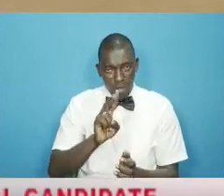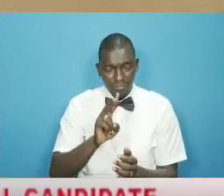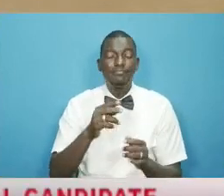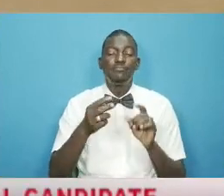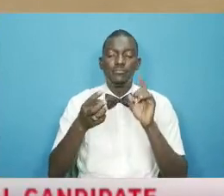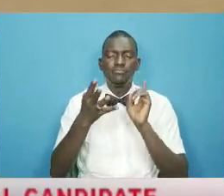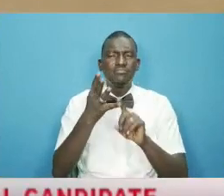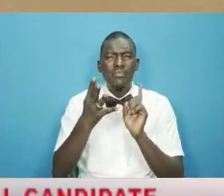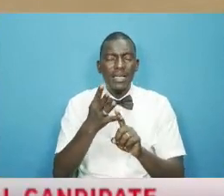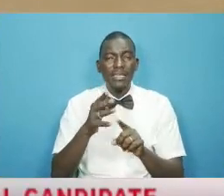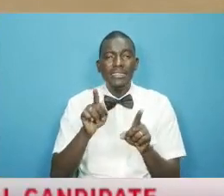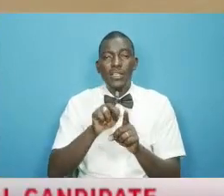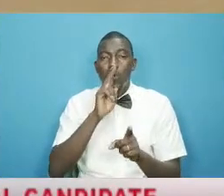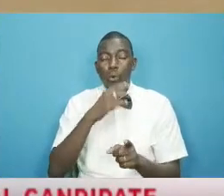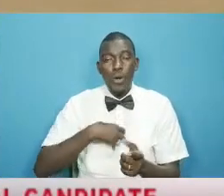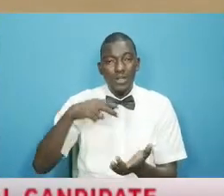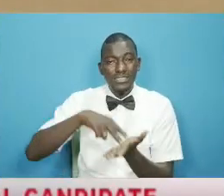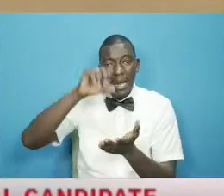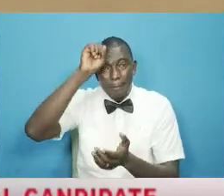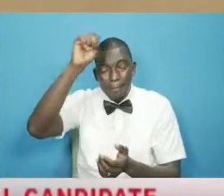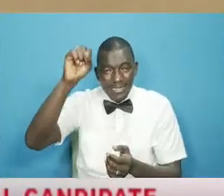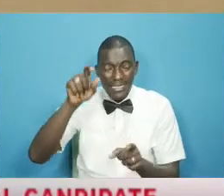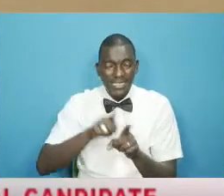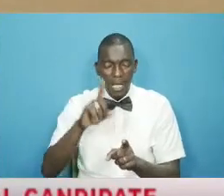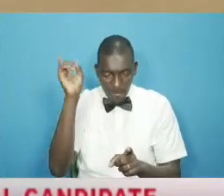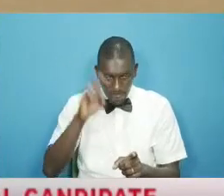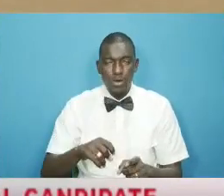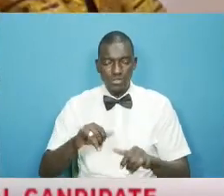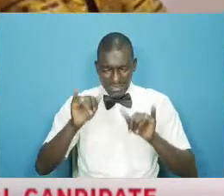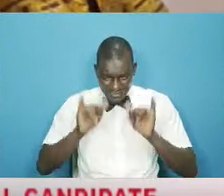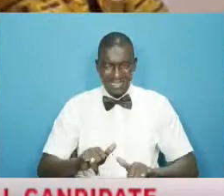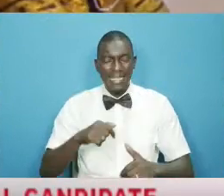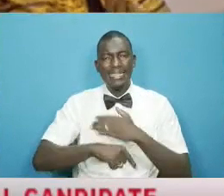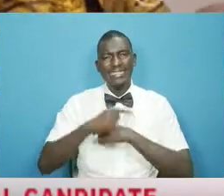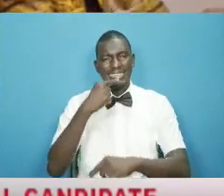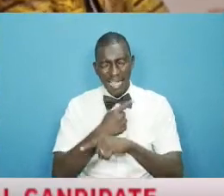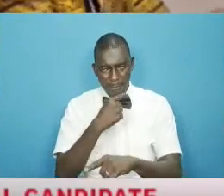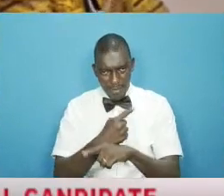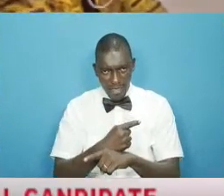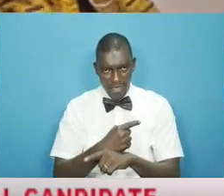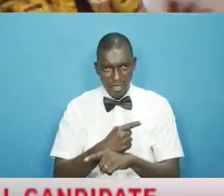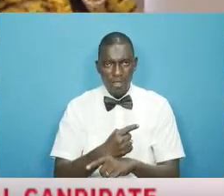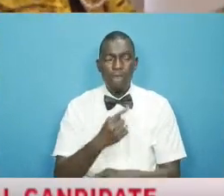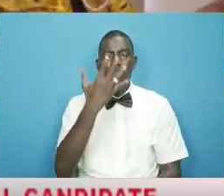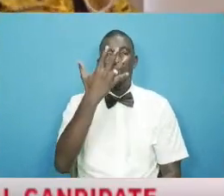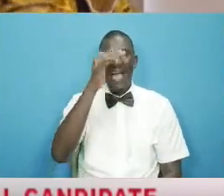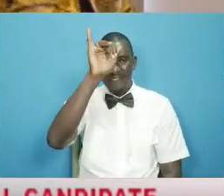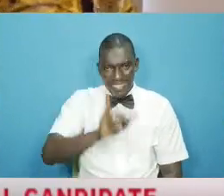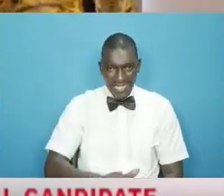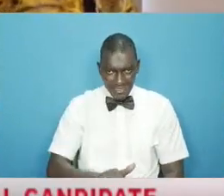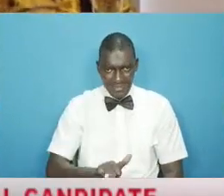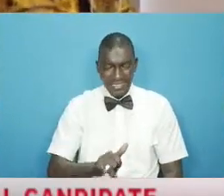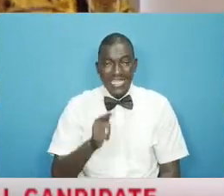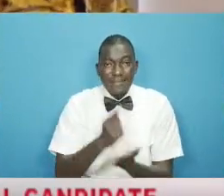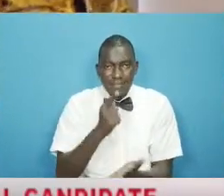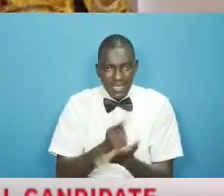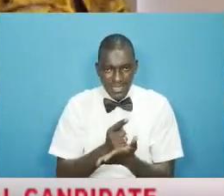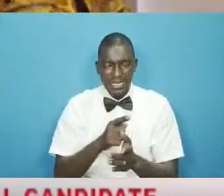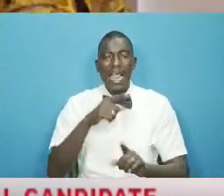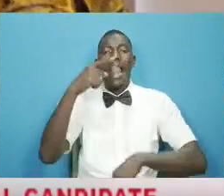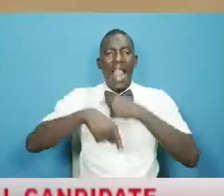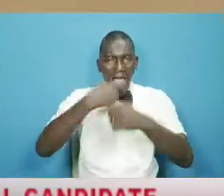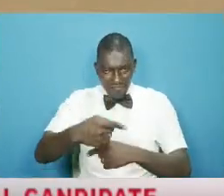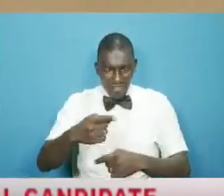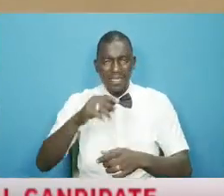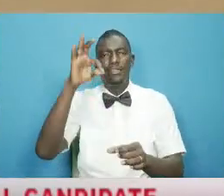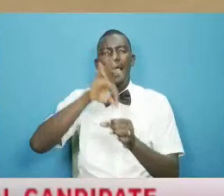4, a candidate must have been ordinarily resident in the Gambia for 5 years immediately preceding the